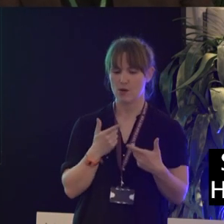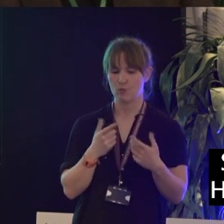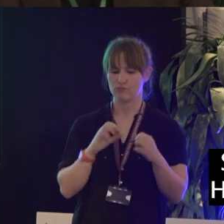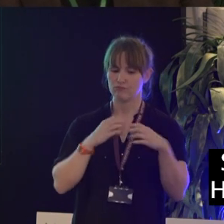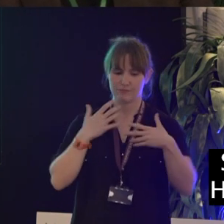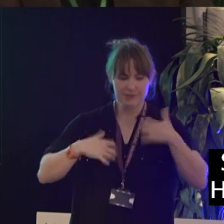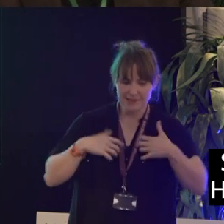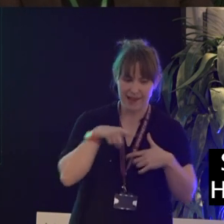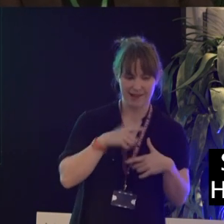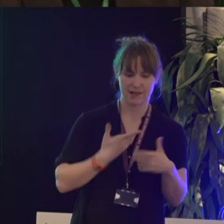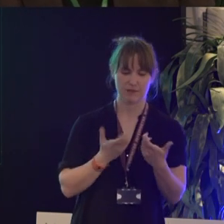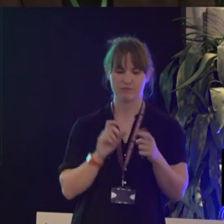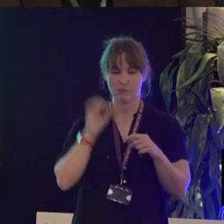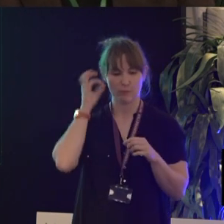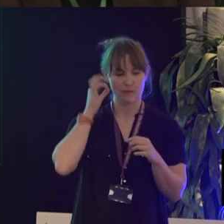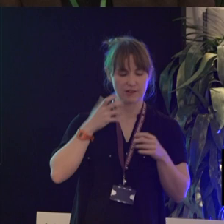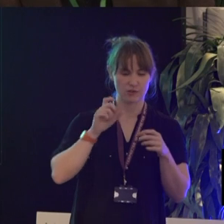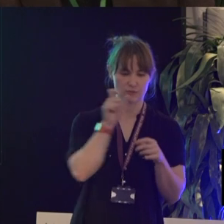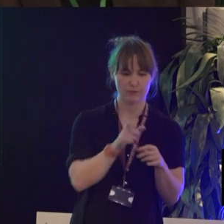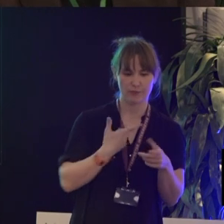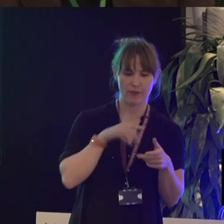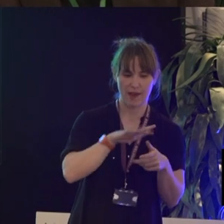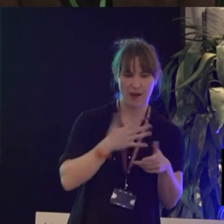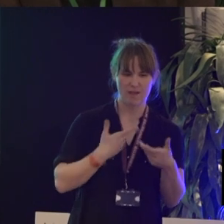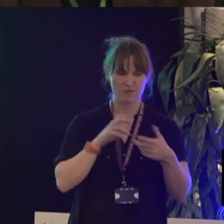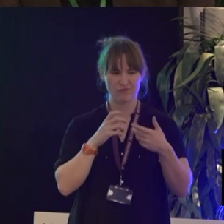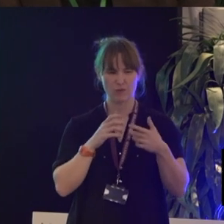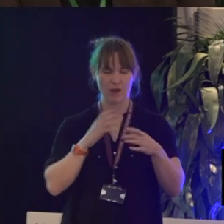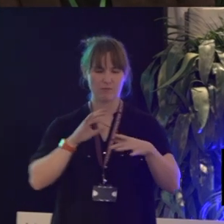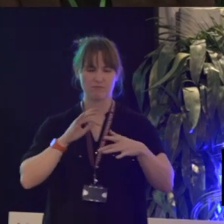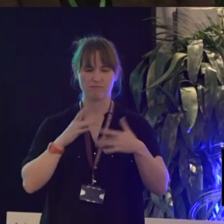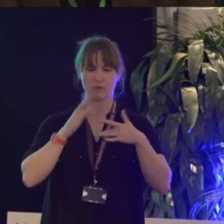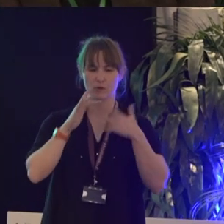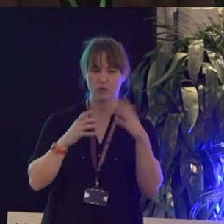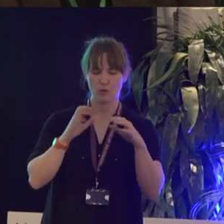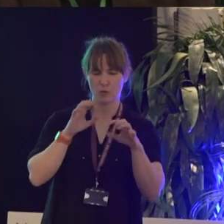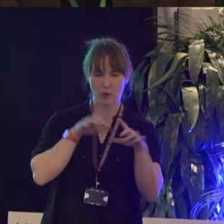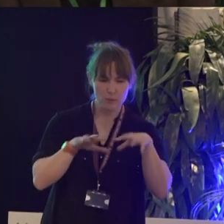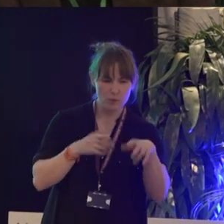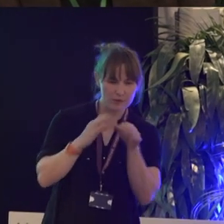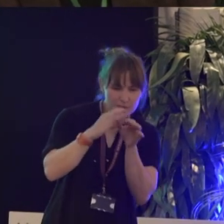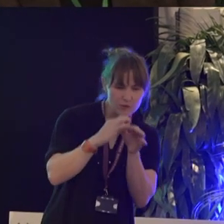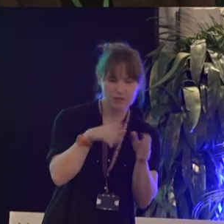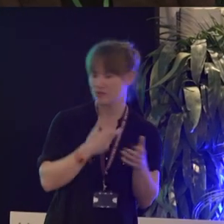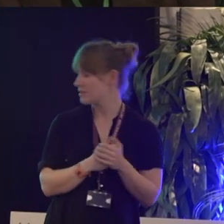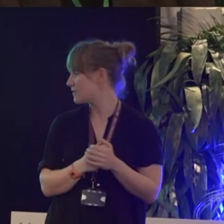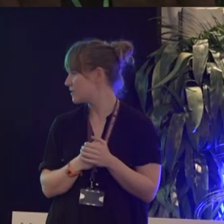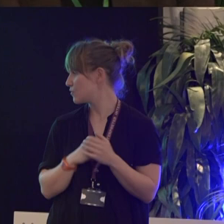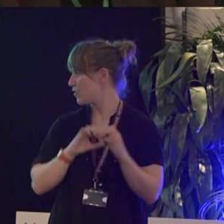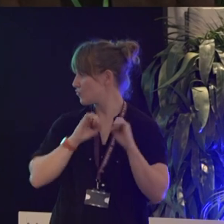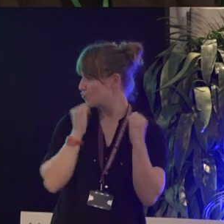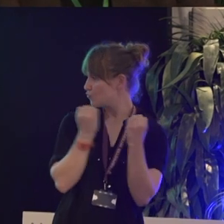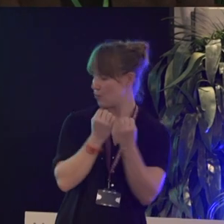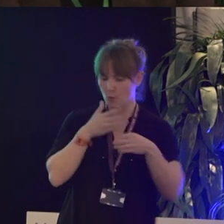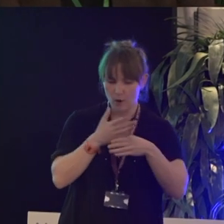of Human-Computer Interaction, and Professor Ian Gilchrist, who is a neuropsychologist. And so together, we're kind